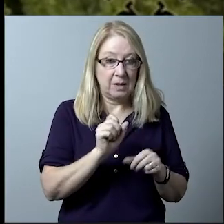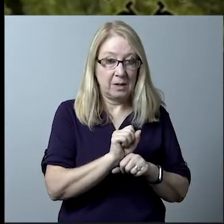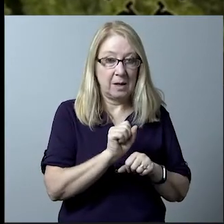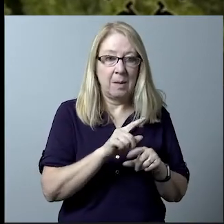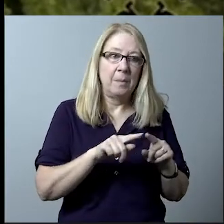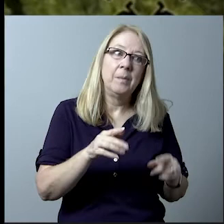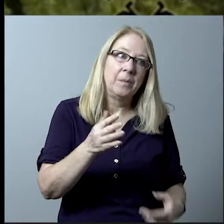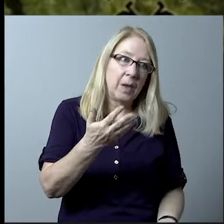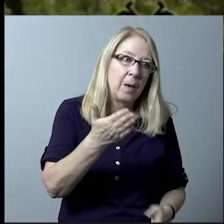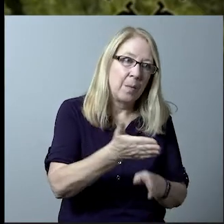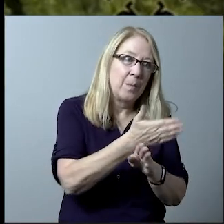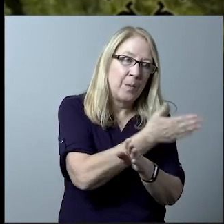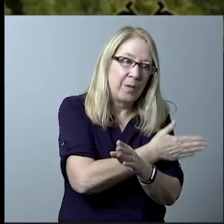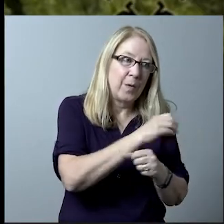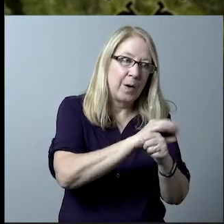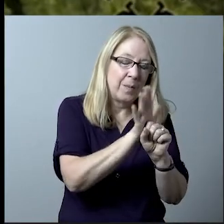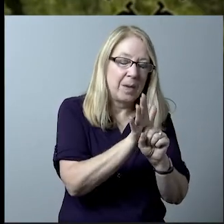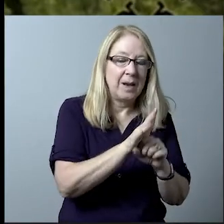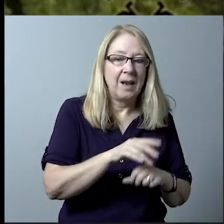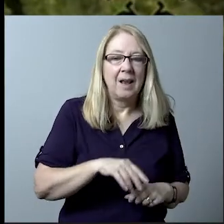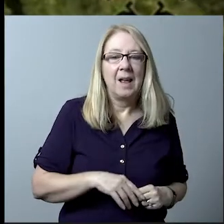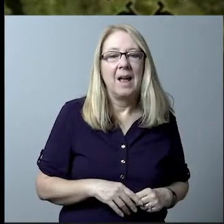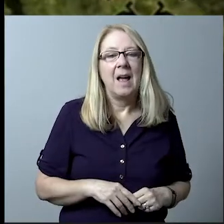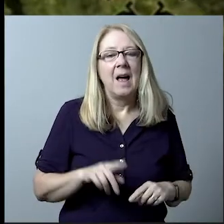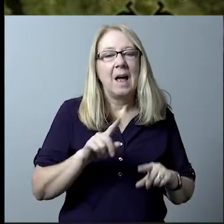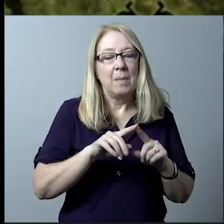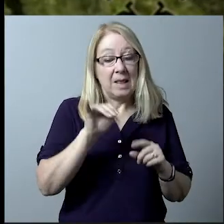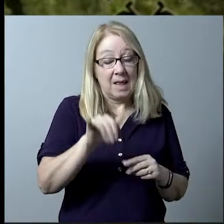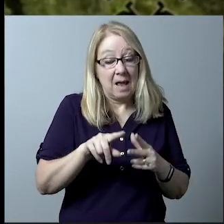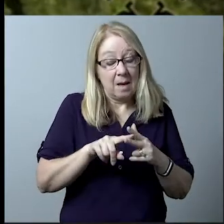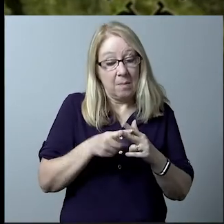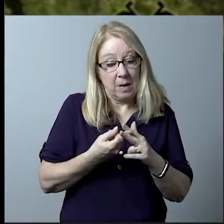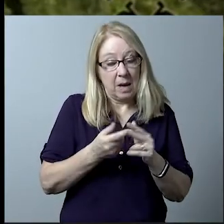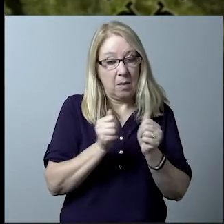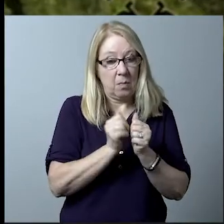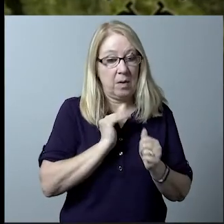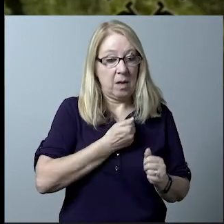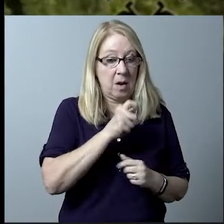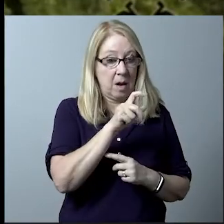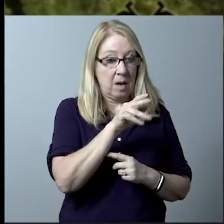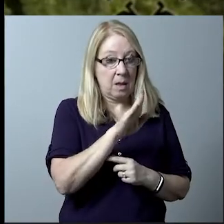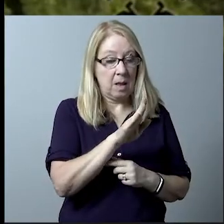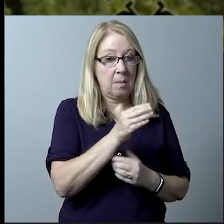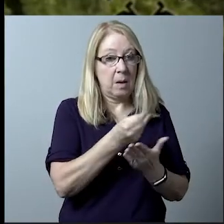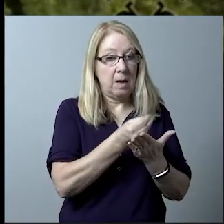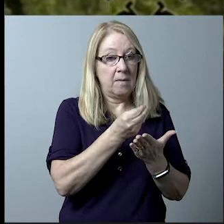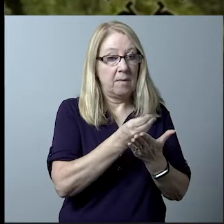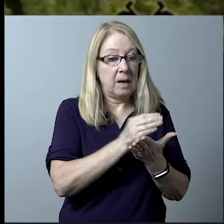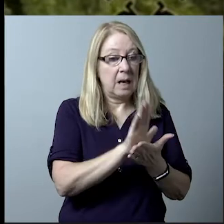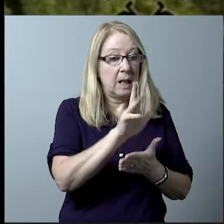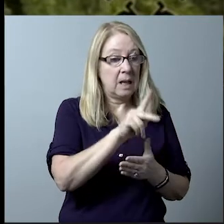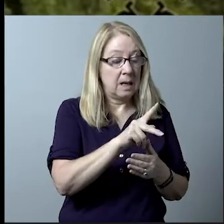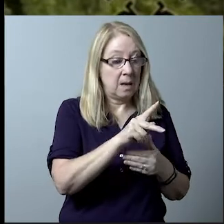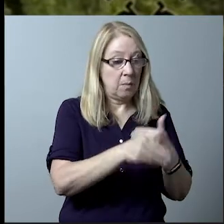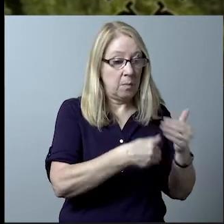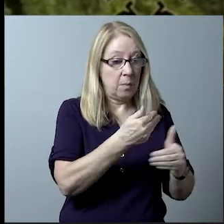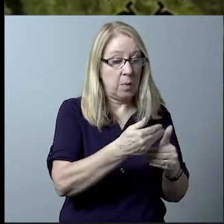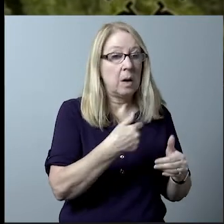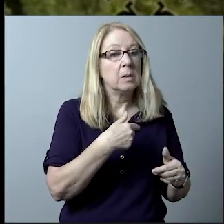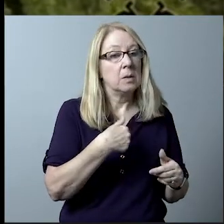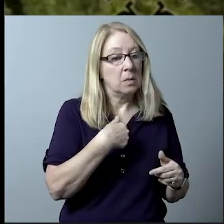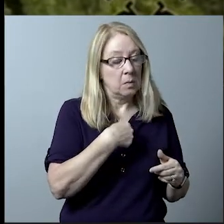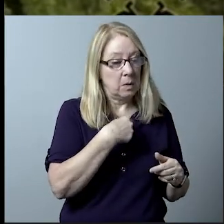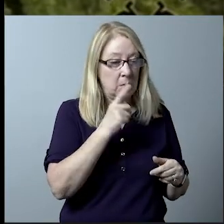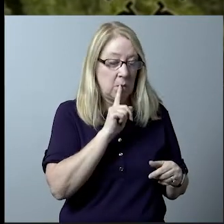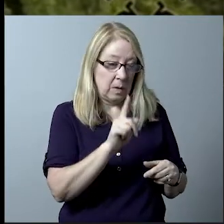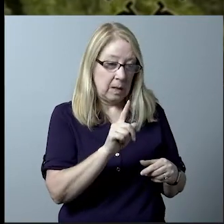this position before the pandemic hit. And so this began with our club funding cleanup process that